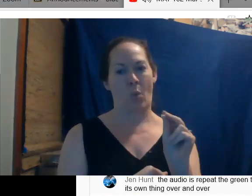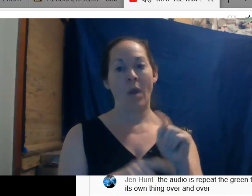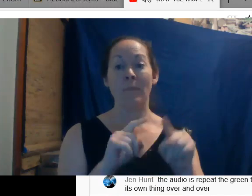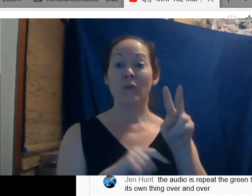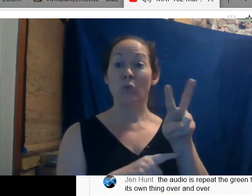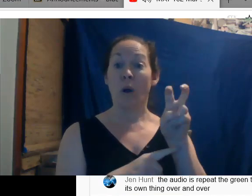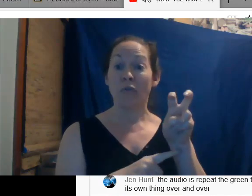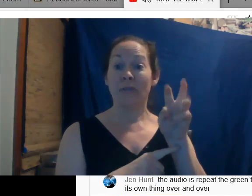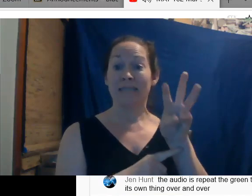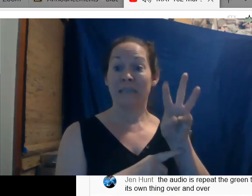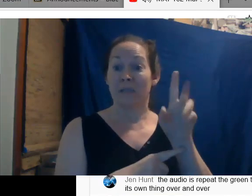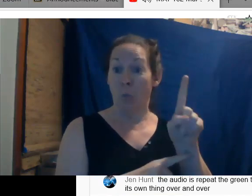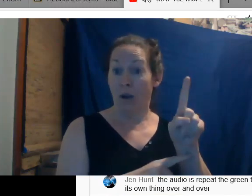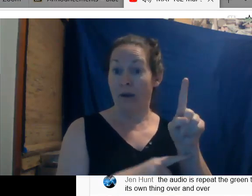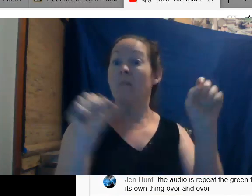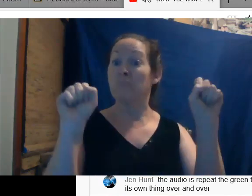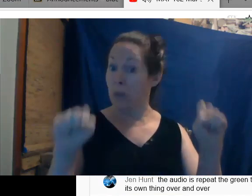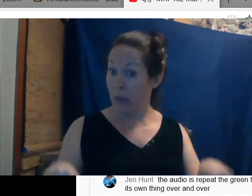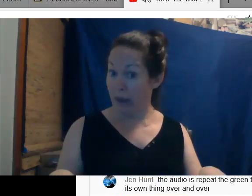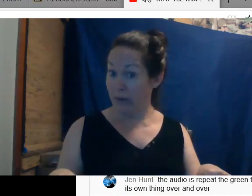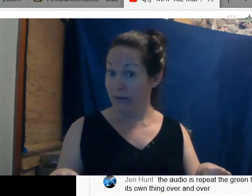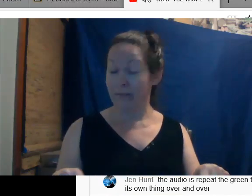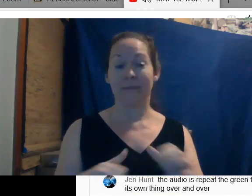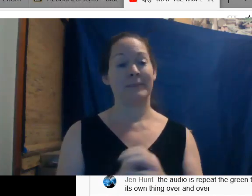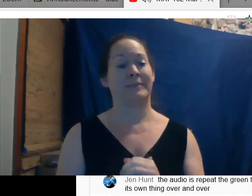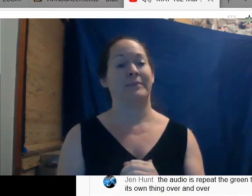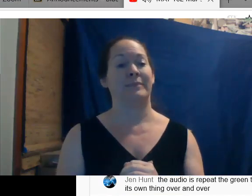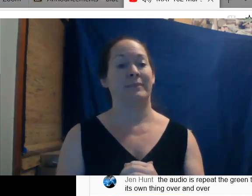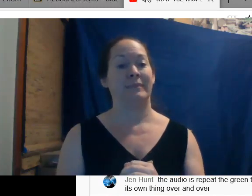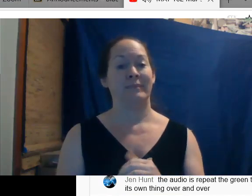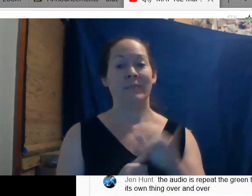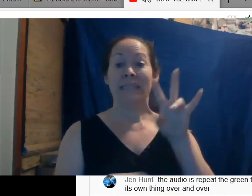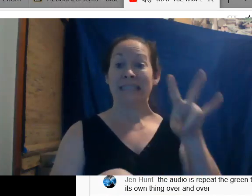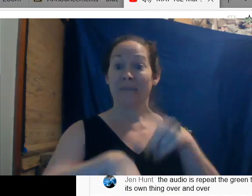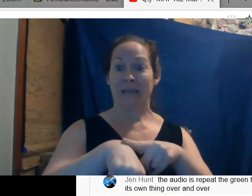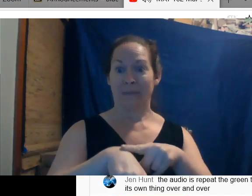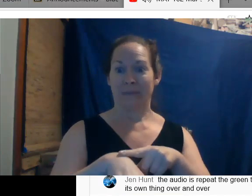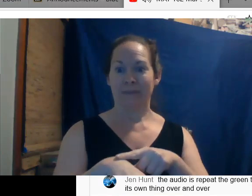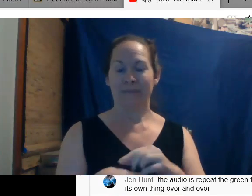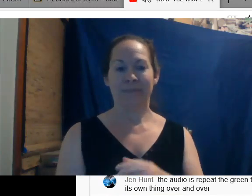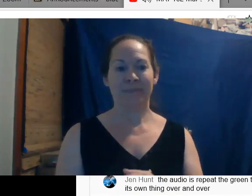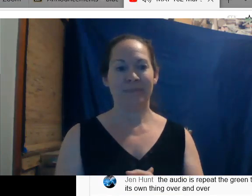it does divide into 261 7 times.